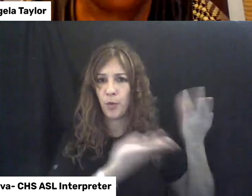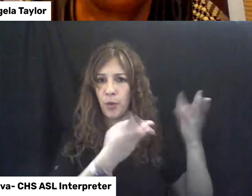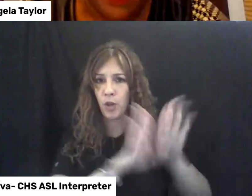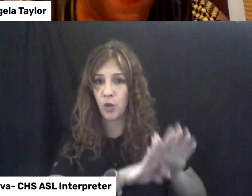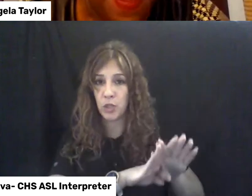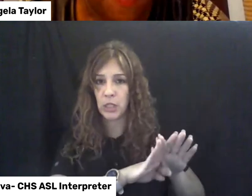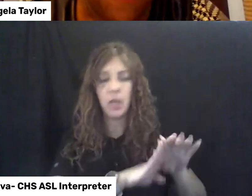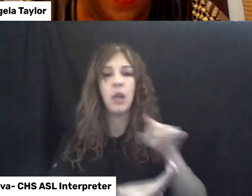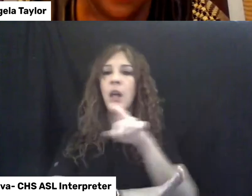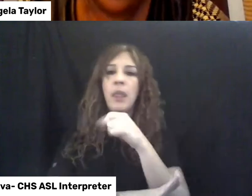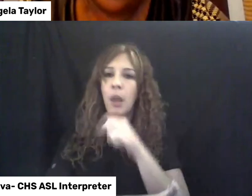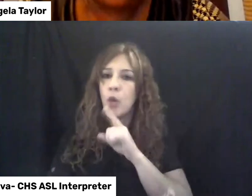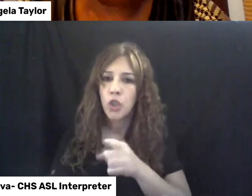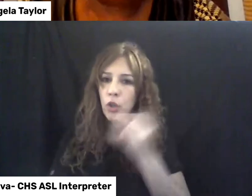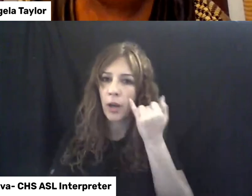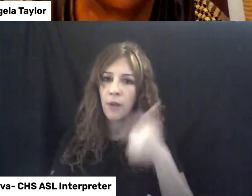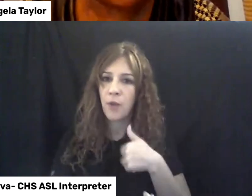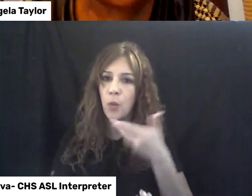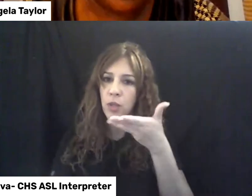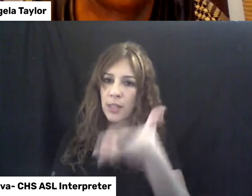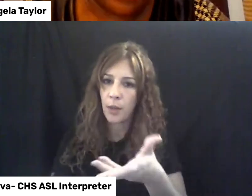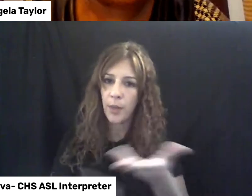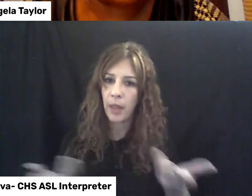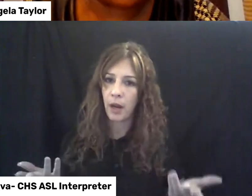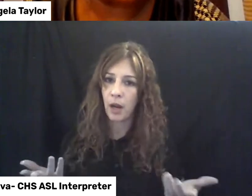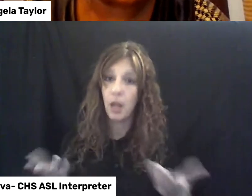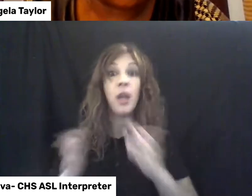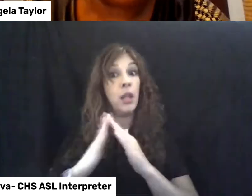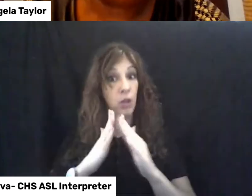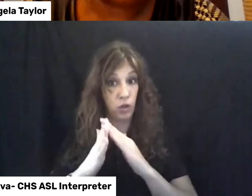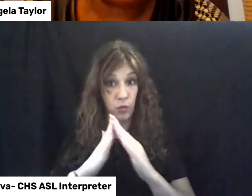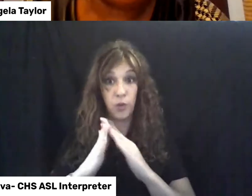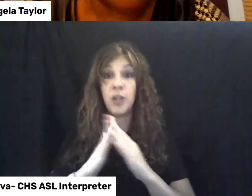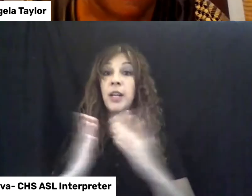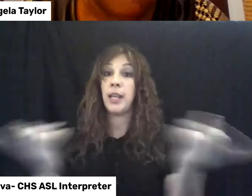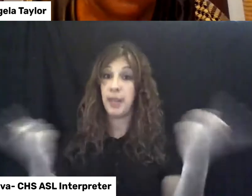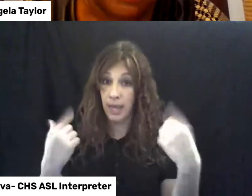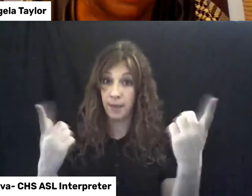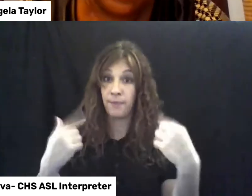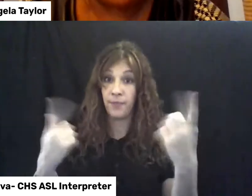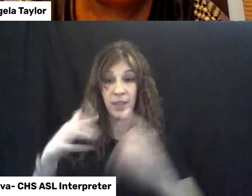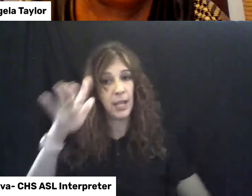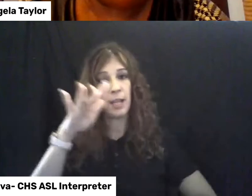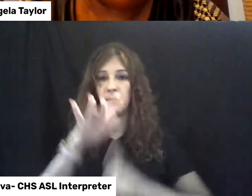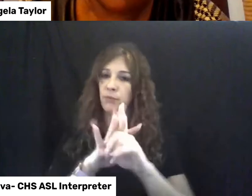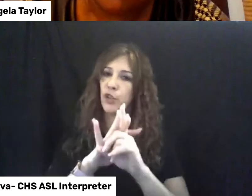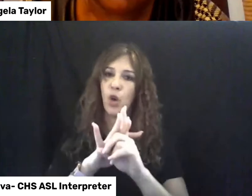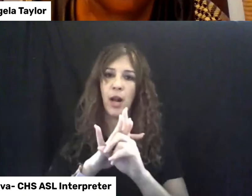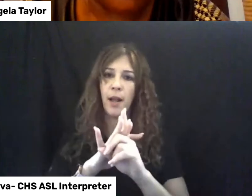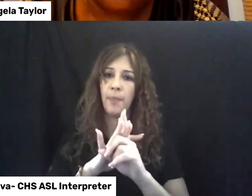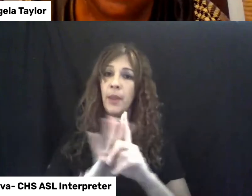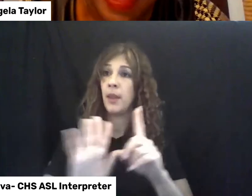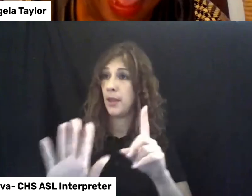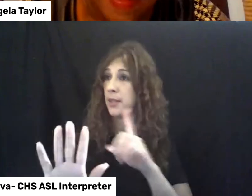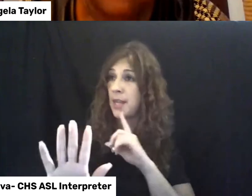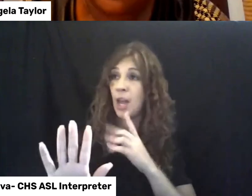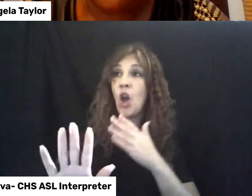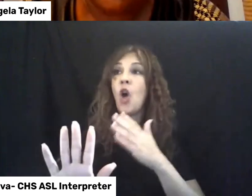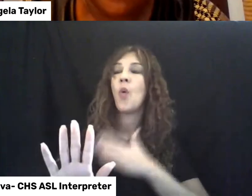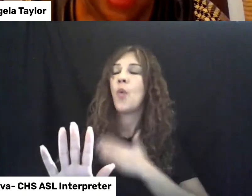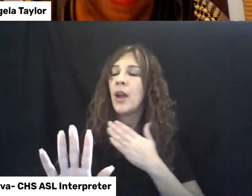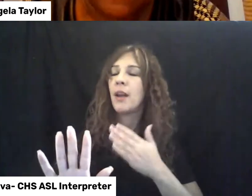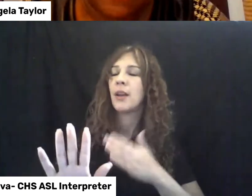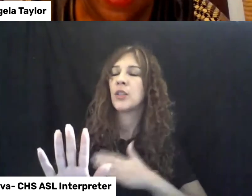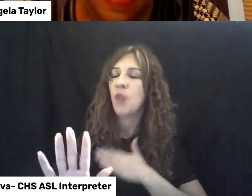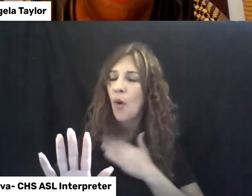if we would be there. And the community came out and they showed up and they said, "We're so glad